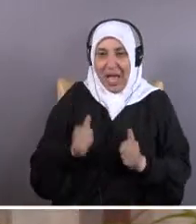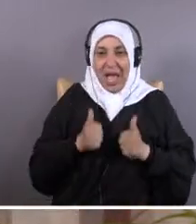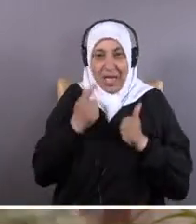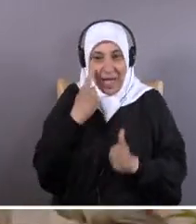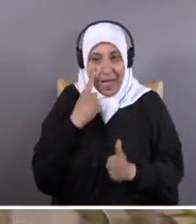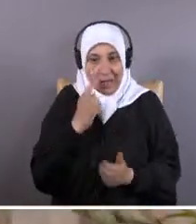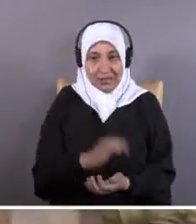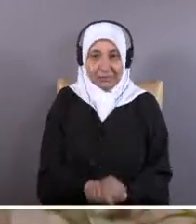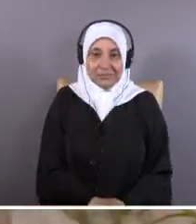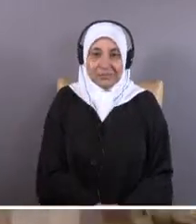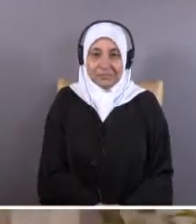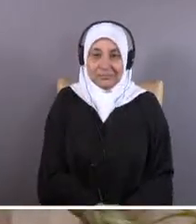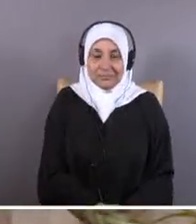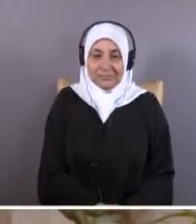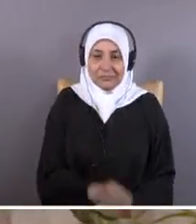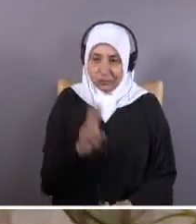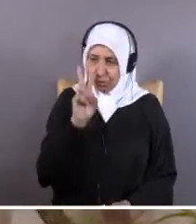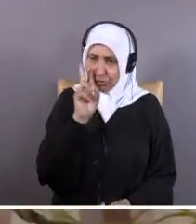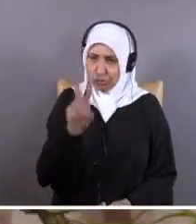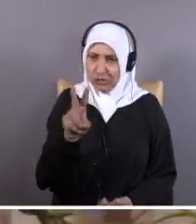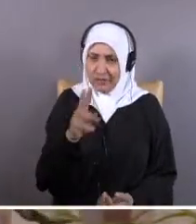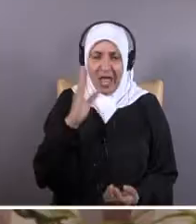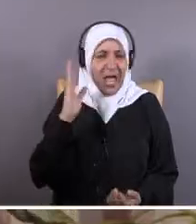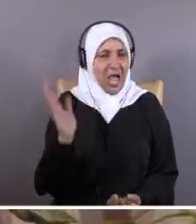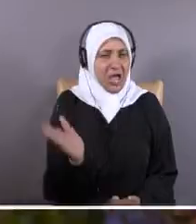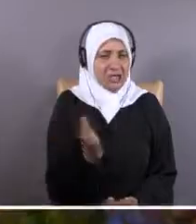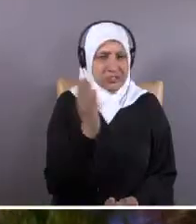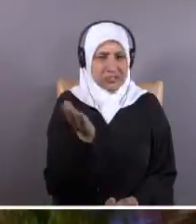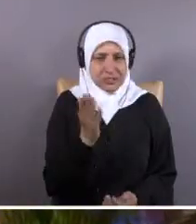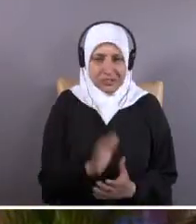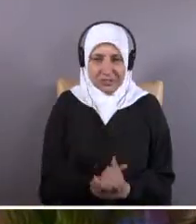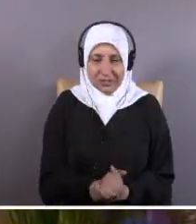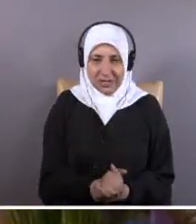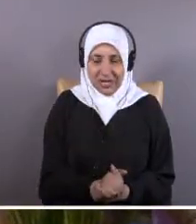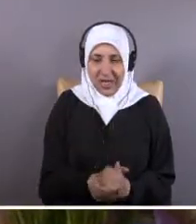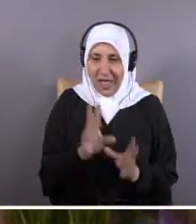We see everything as spiritual.